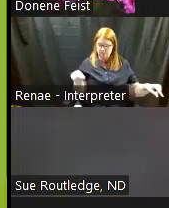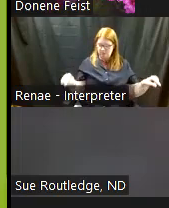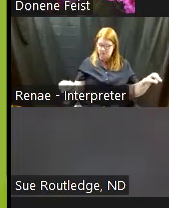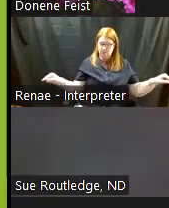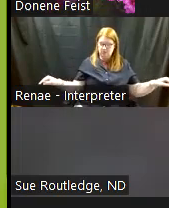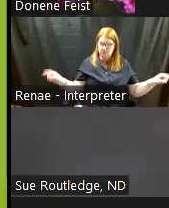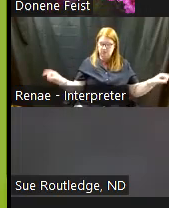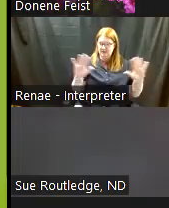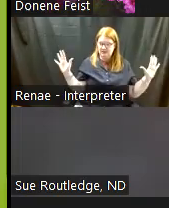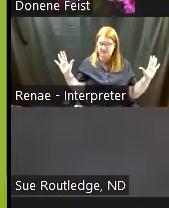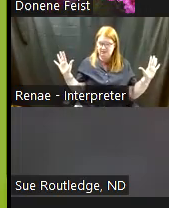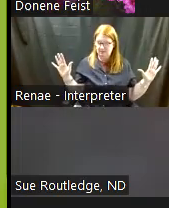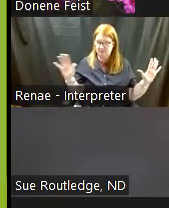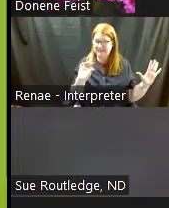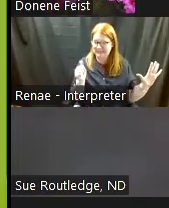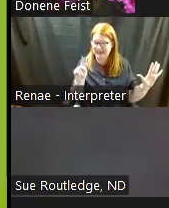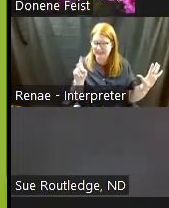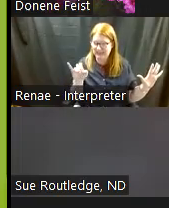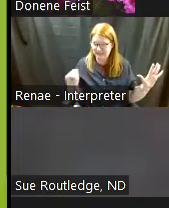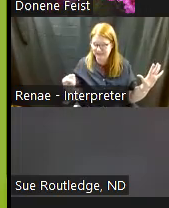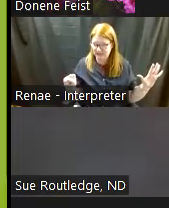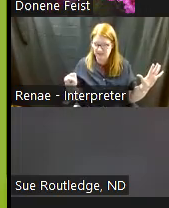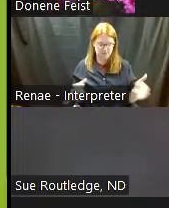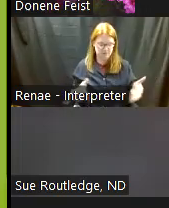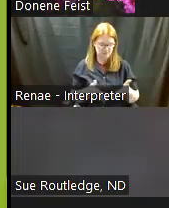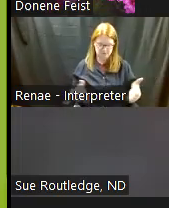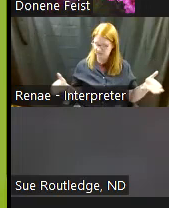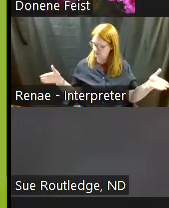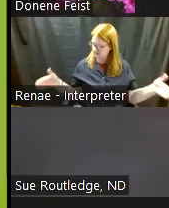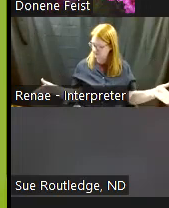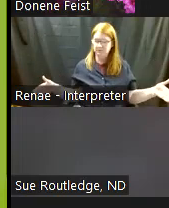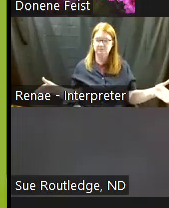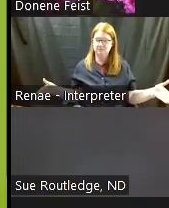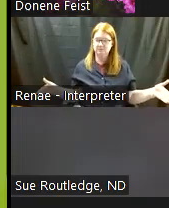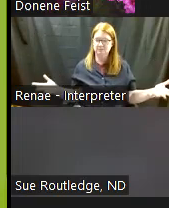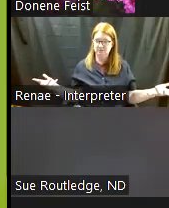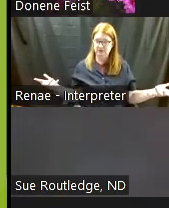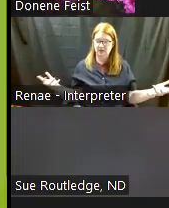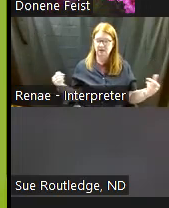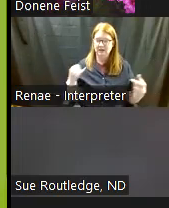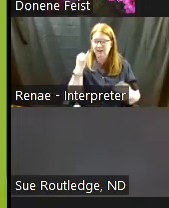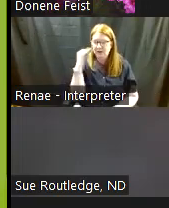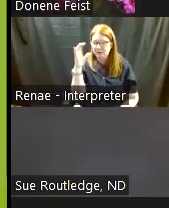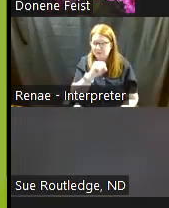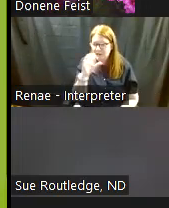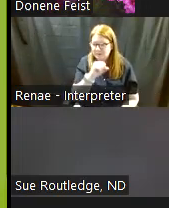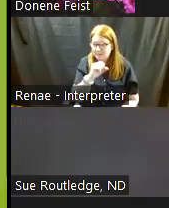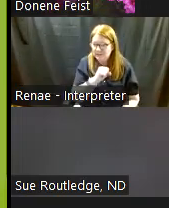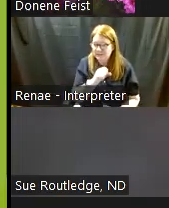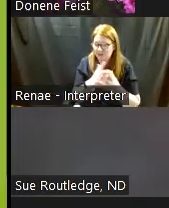in the world. And so if we only have that many cells in the system, or we're, just thinking about that, if we're missing a lot of those